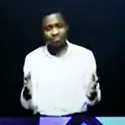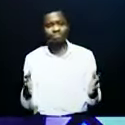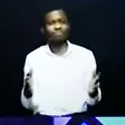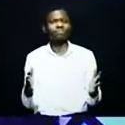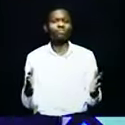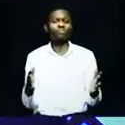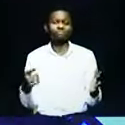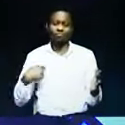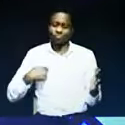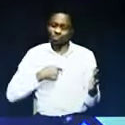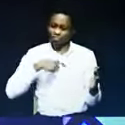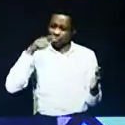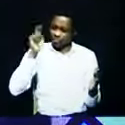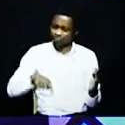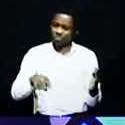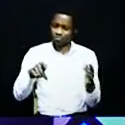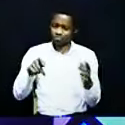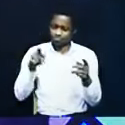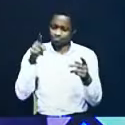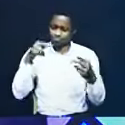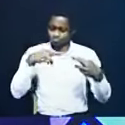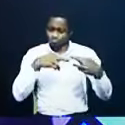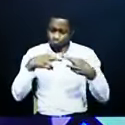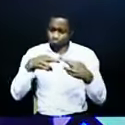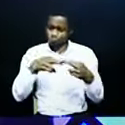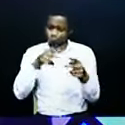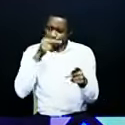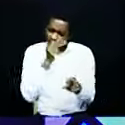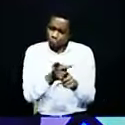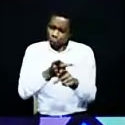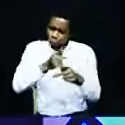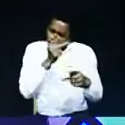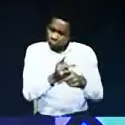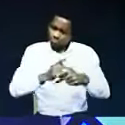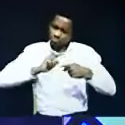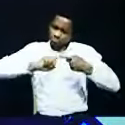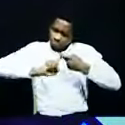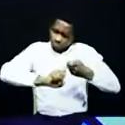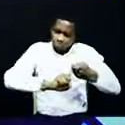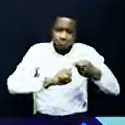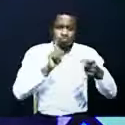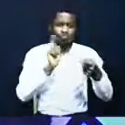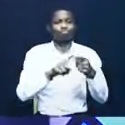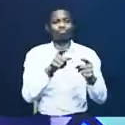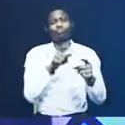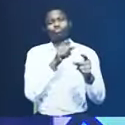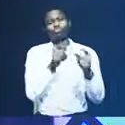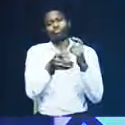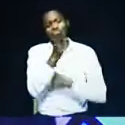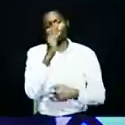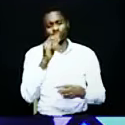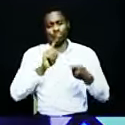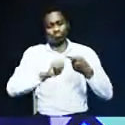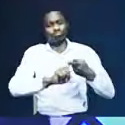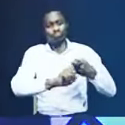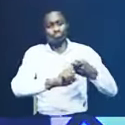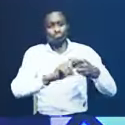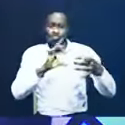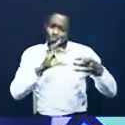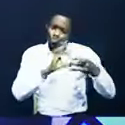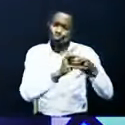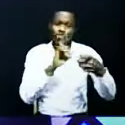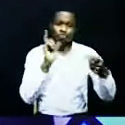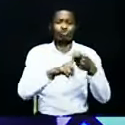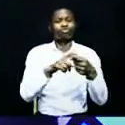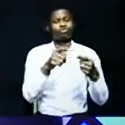Savior, we need to keep to that relationship by sticking to the source of life. As I said,